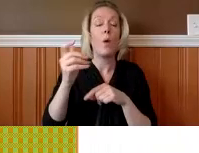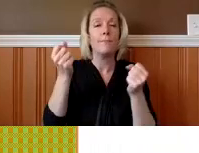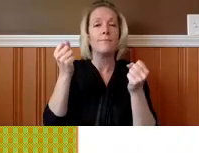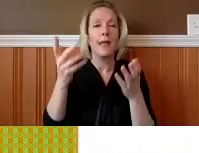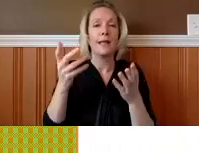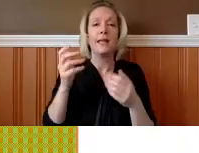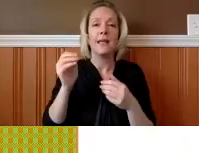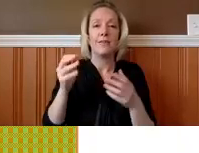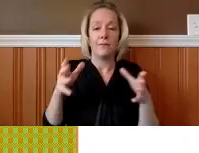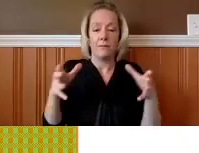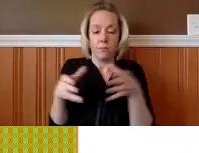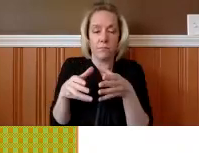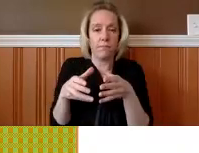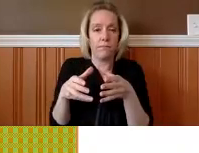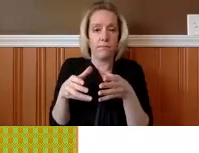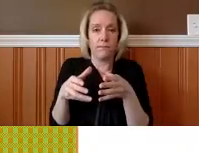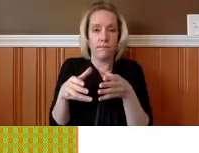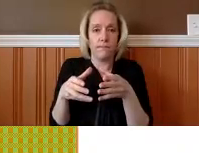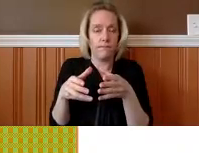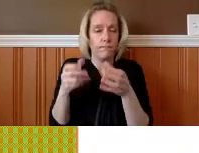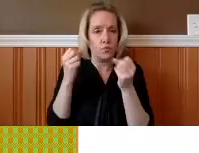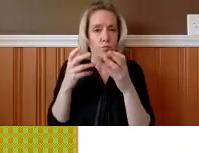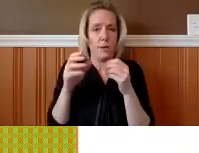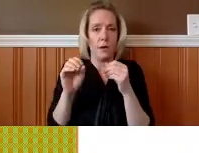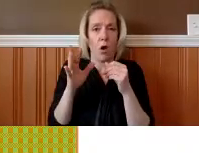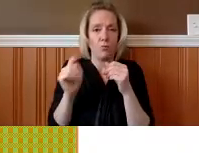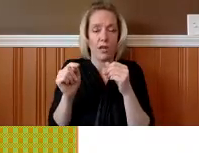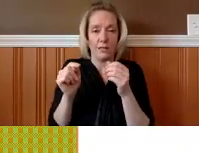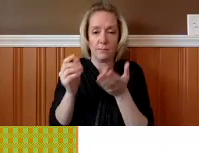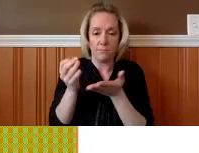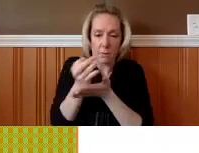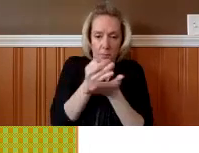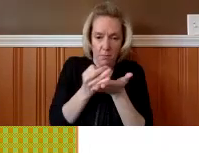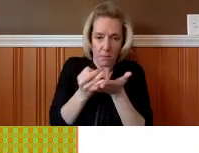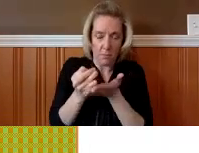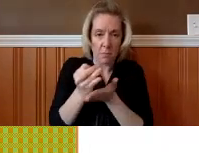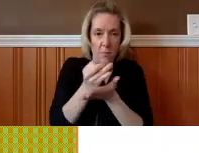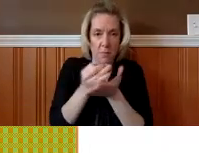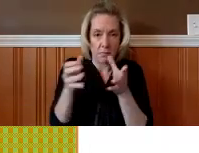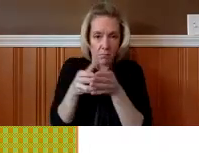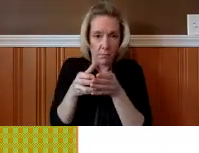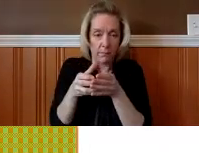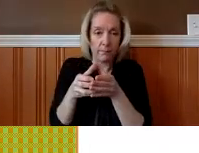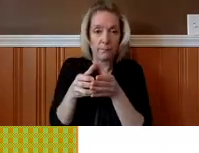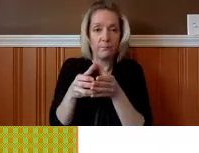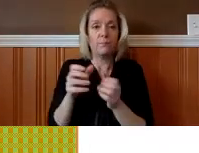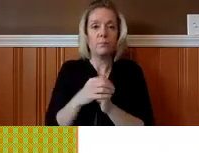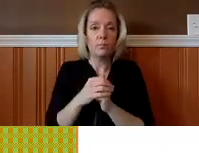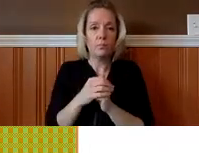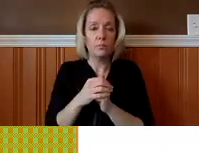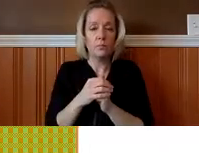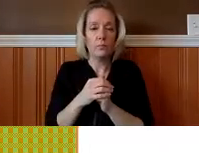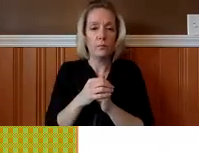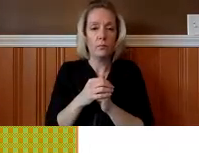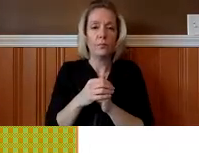they're all together, it might be complexity of object because they may all look like one object if they're all smushed together. Really